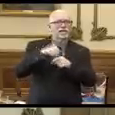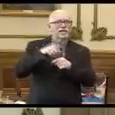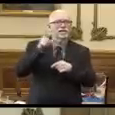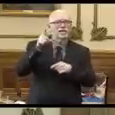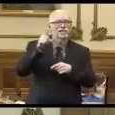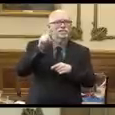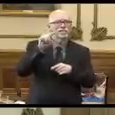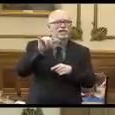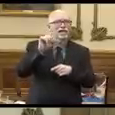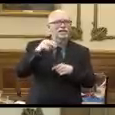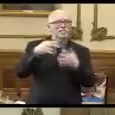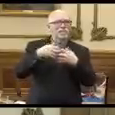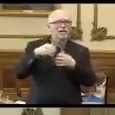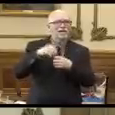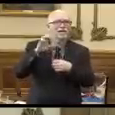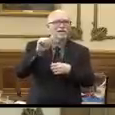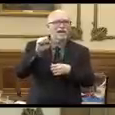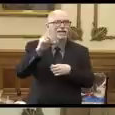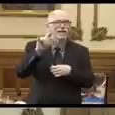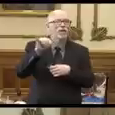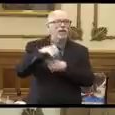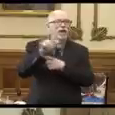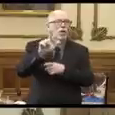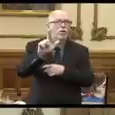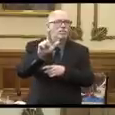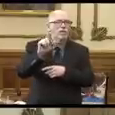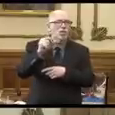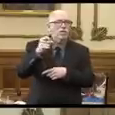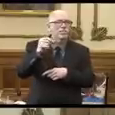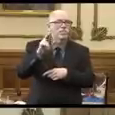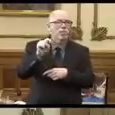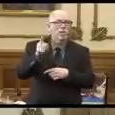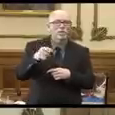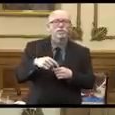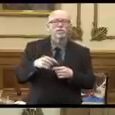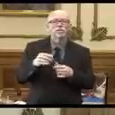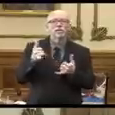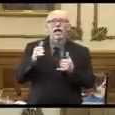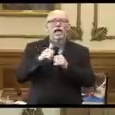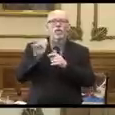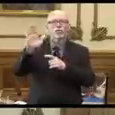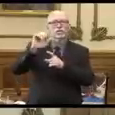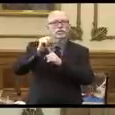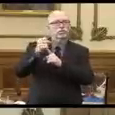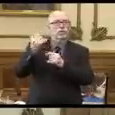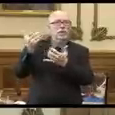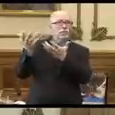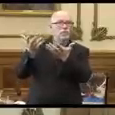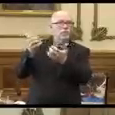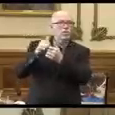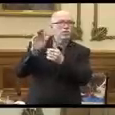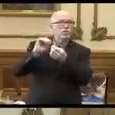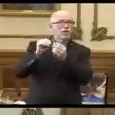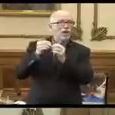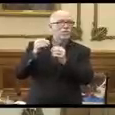the Tyson plant in Logansport. How is the situation there with the number